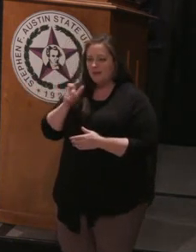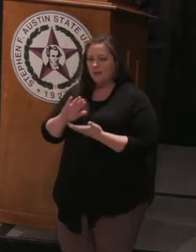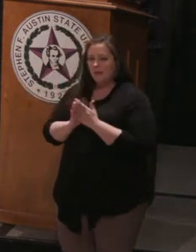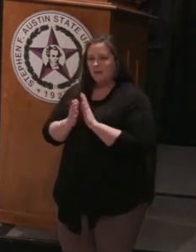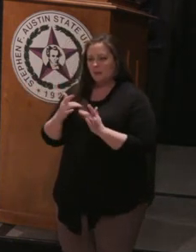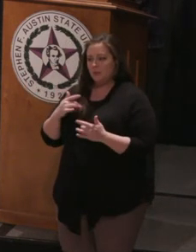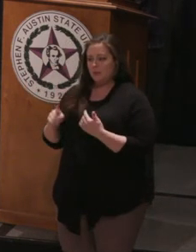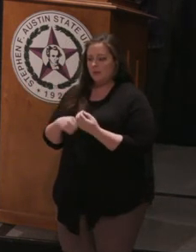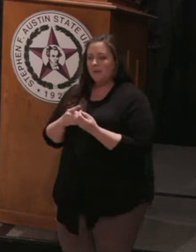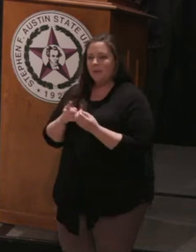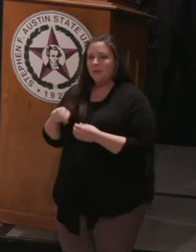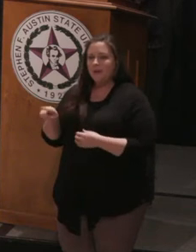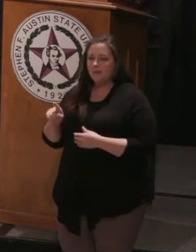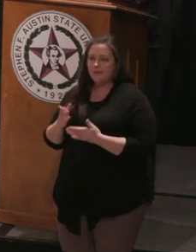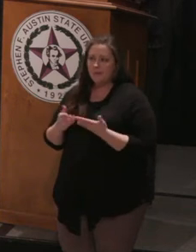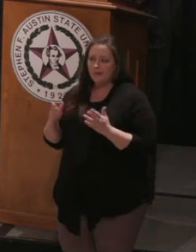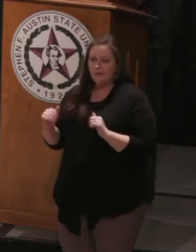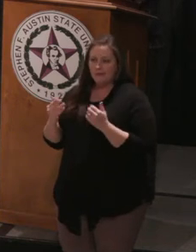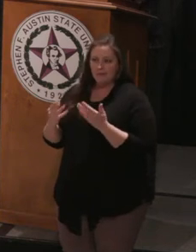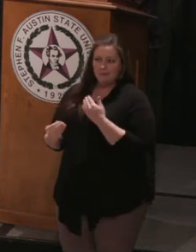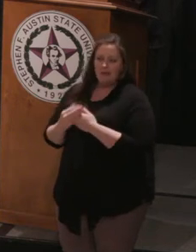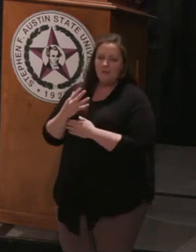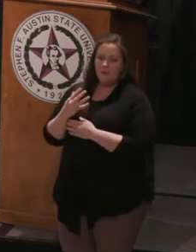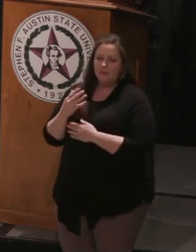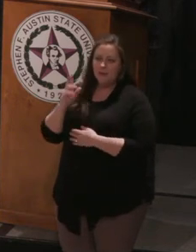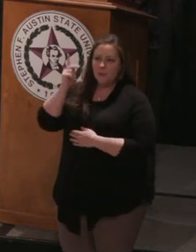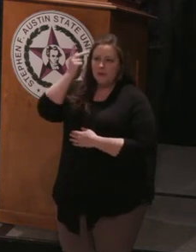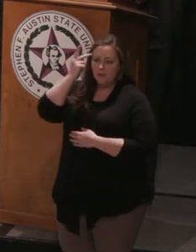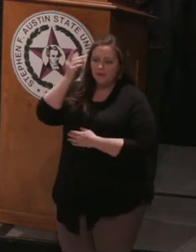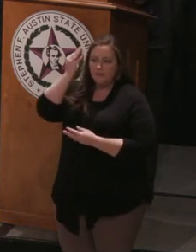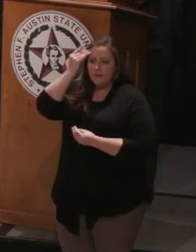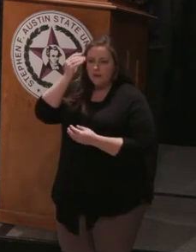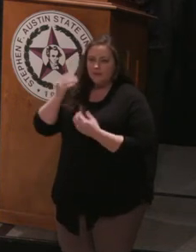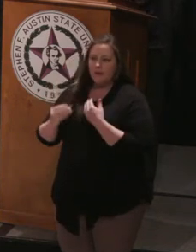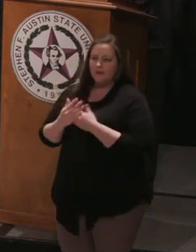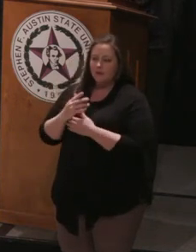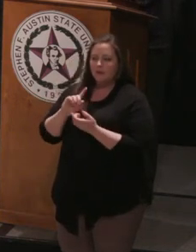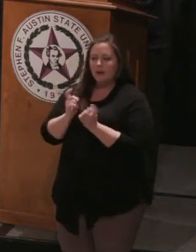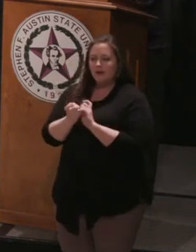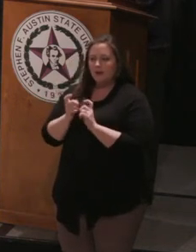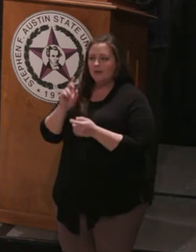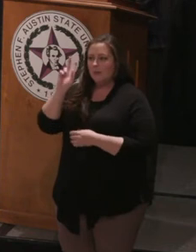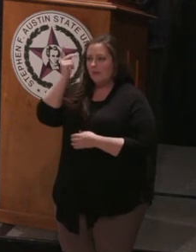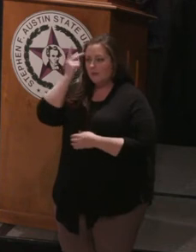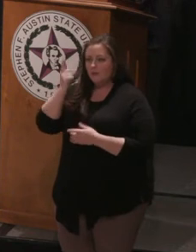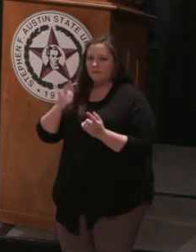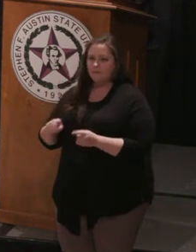about them somehow influencing political thought or changing the political world we operate